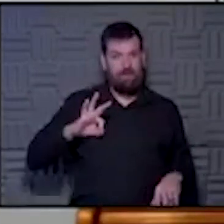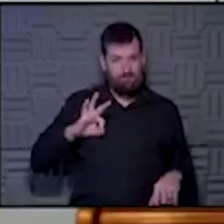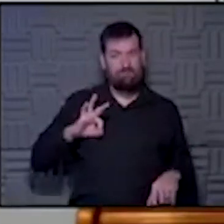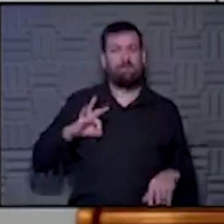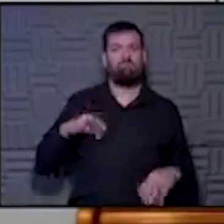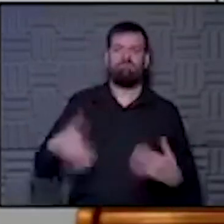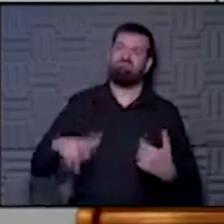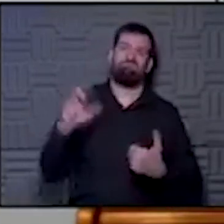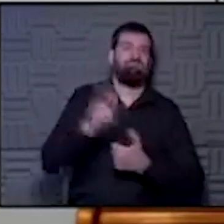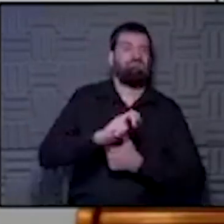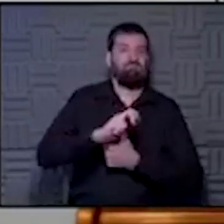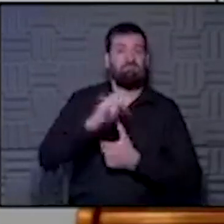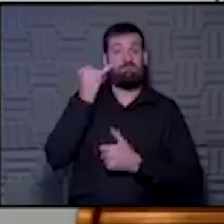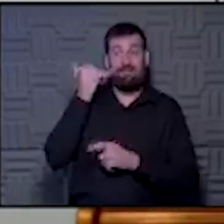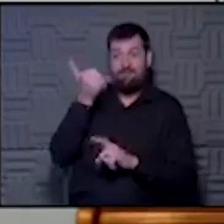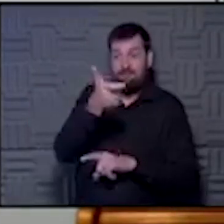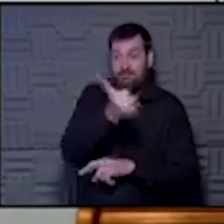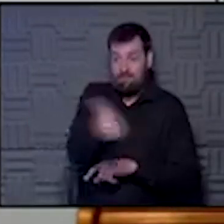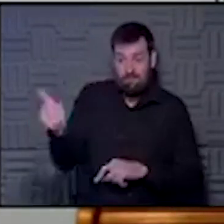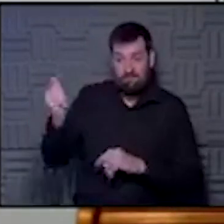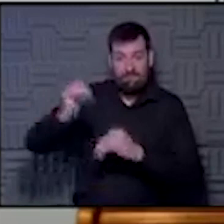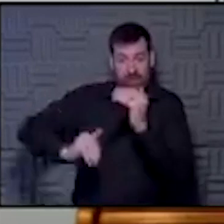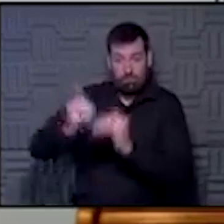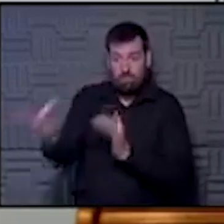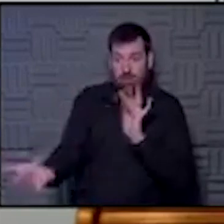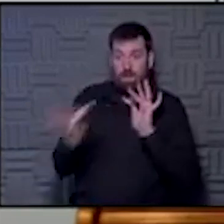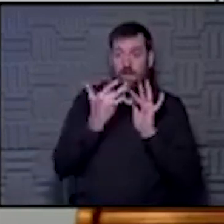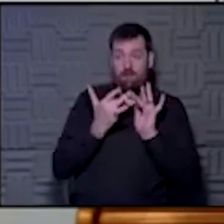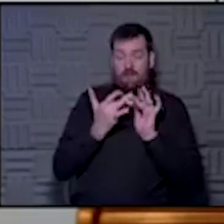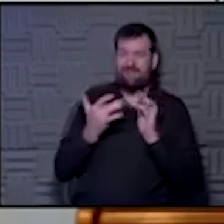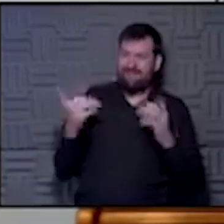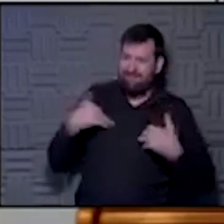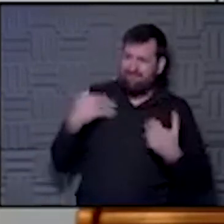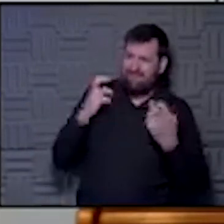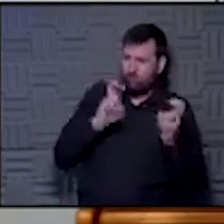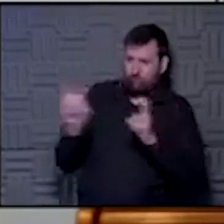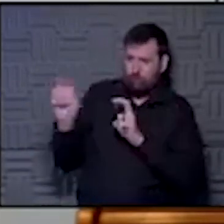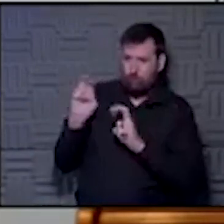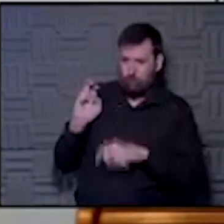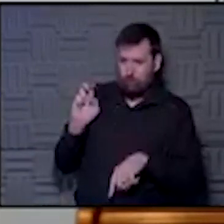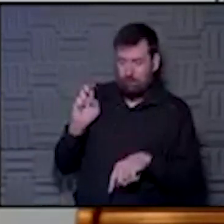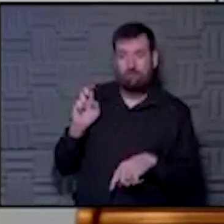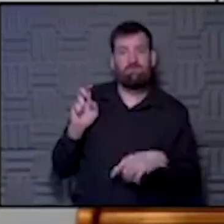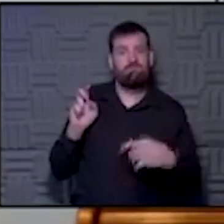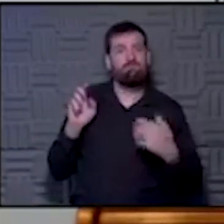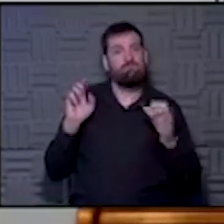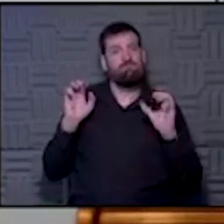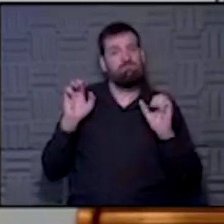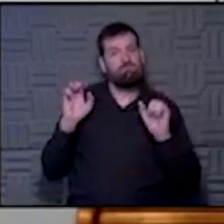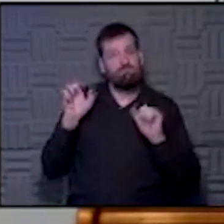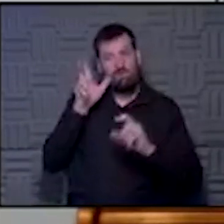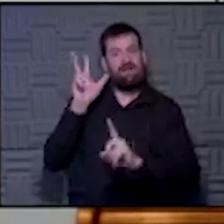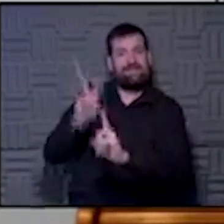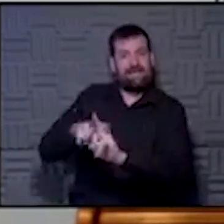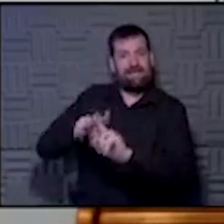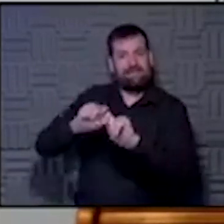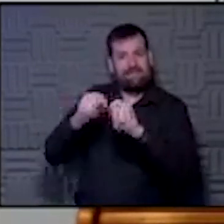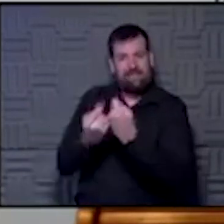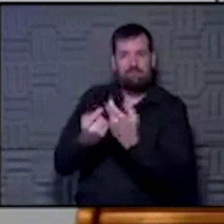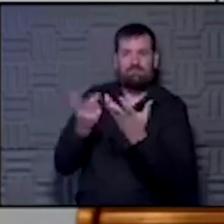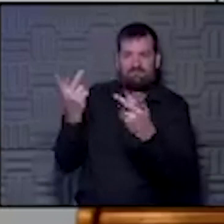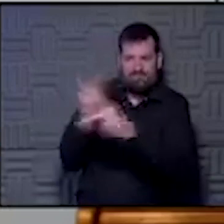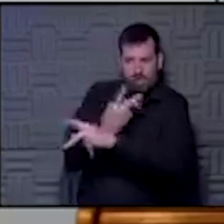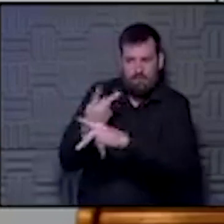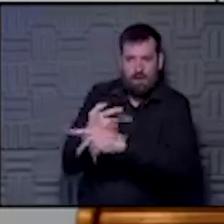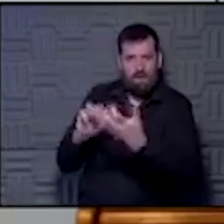to contact us and let us know that they had broadband issues and still wanted to join, then we'd put a team on it and we would figure out how to overcome